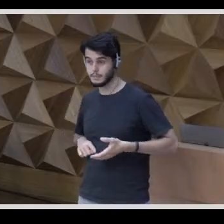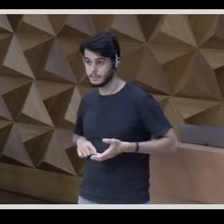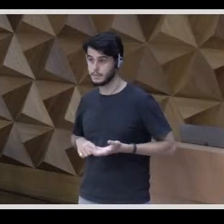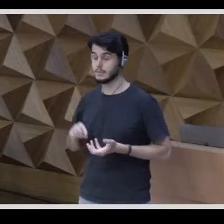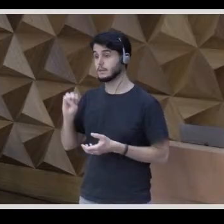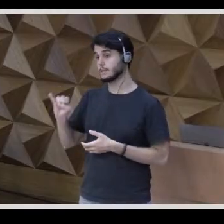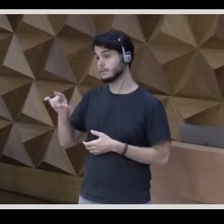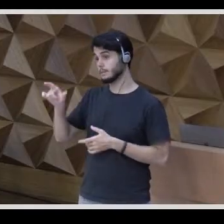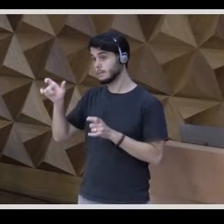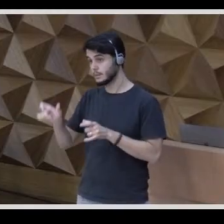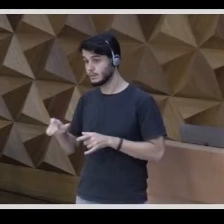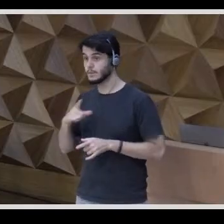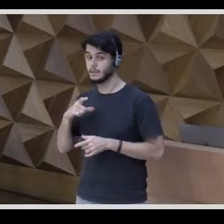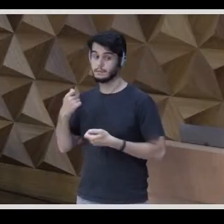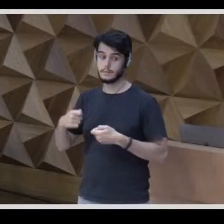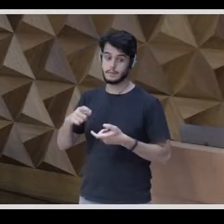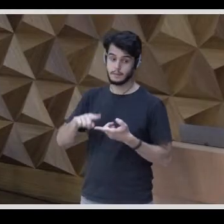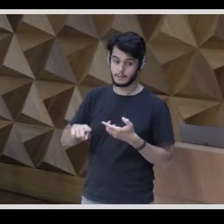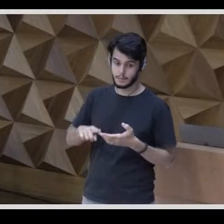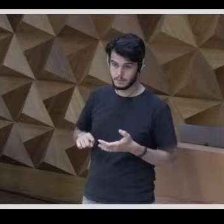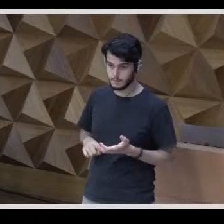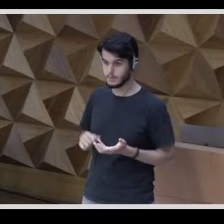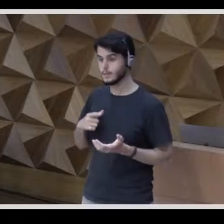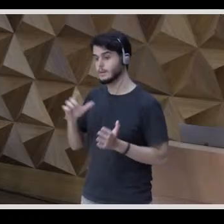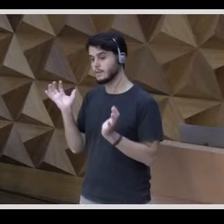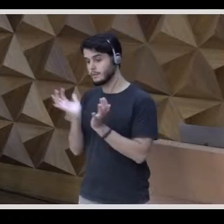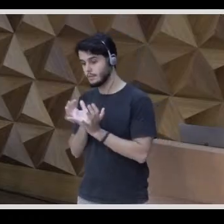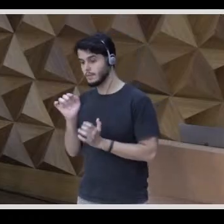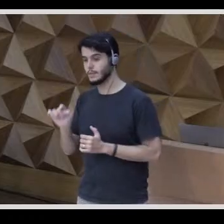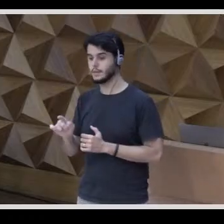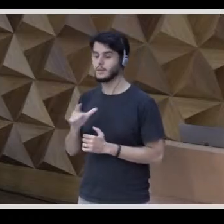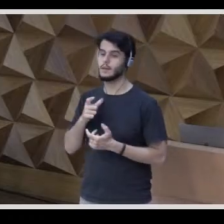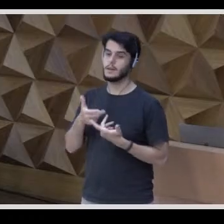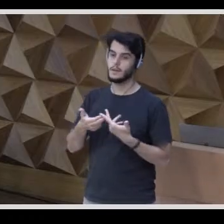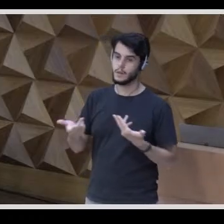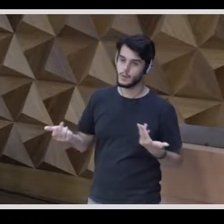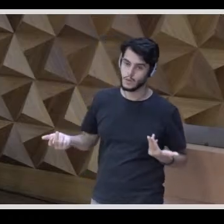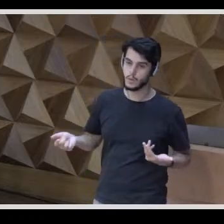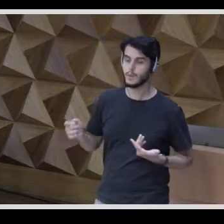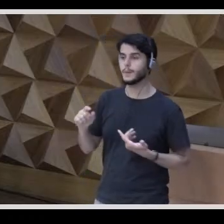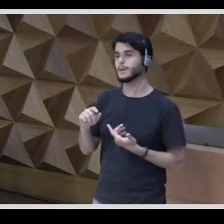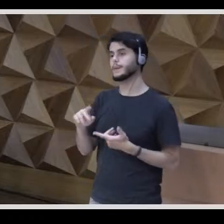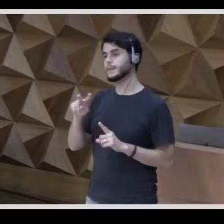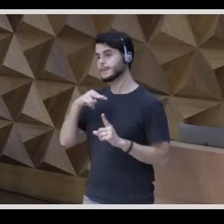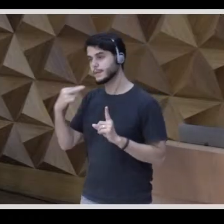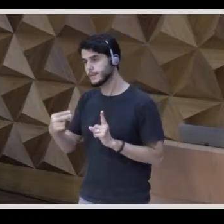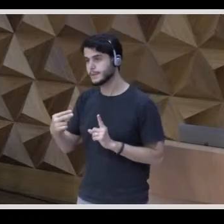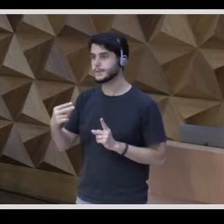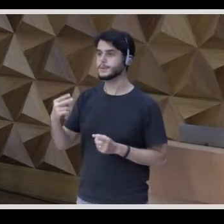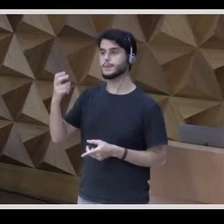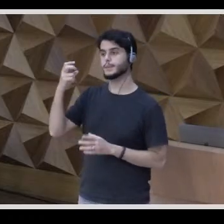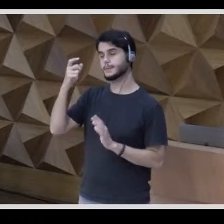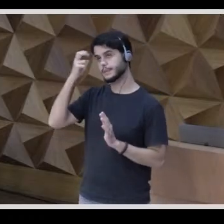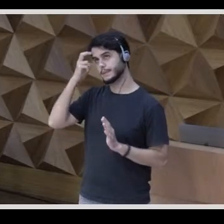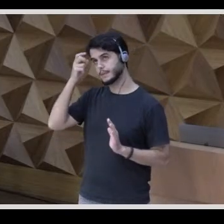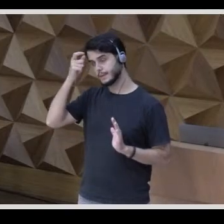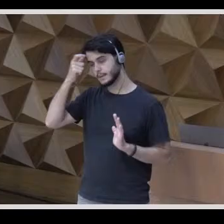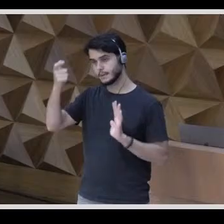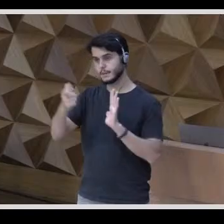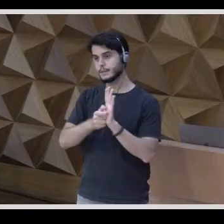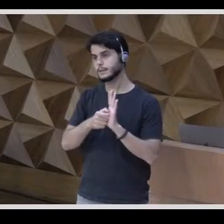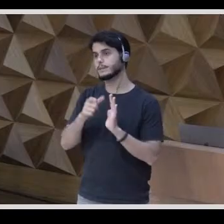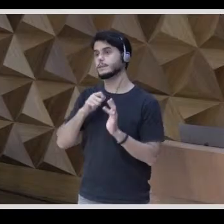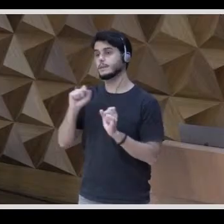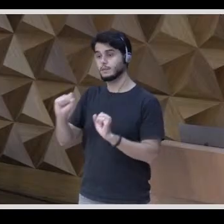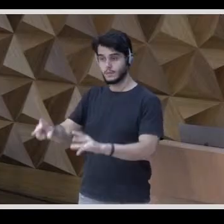equipping their home with every possible sensor and AI technology and kind of living in that environment, I think that's great. So